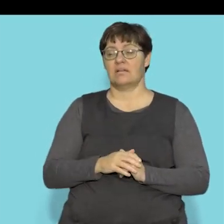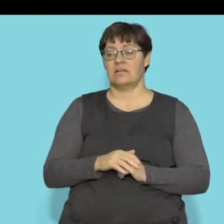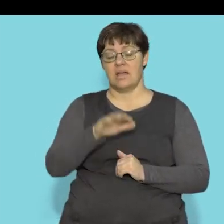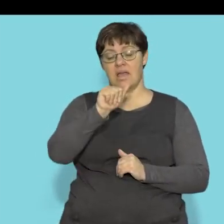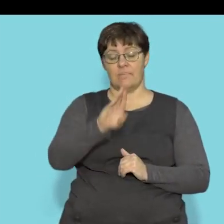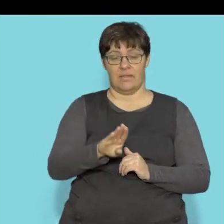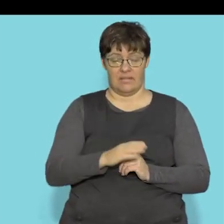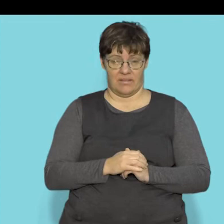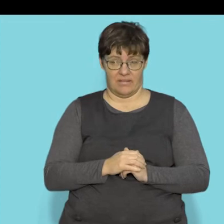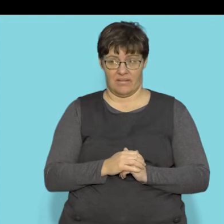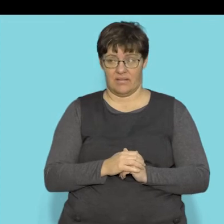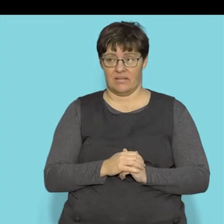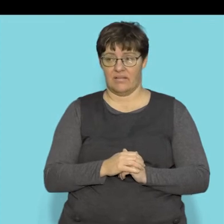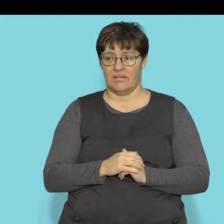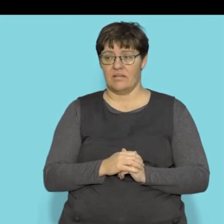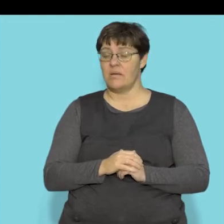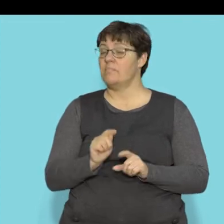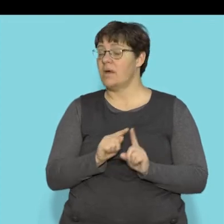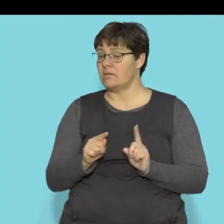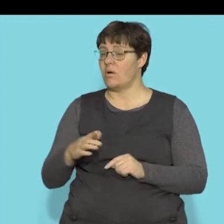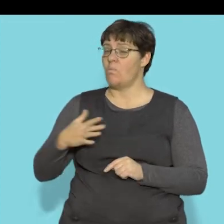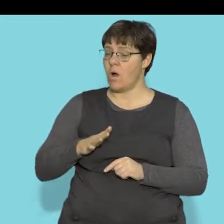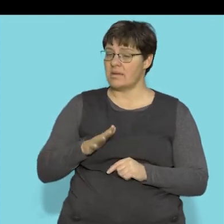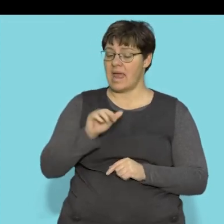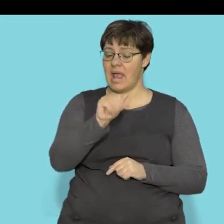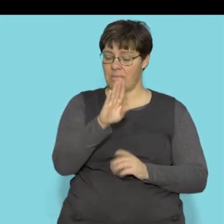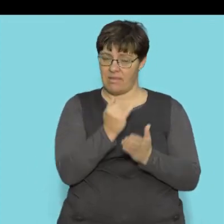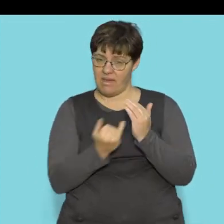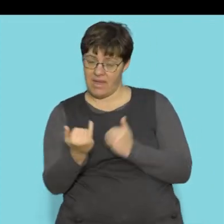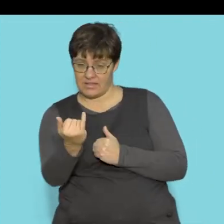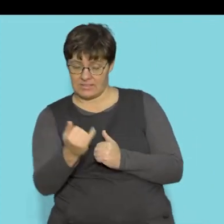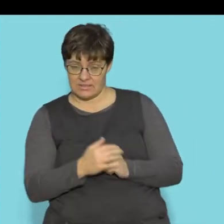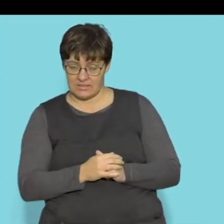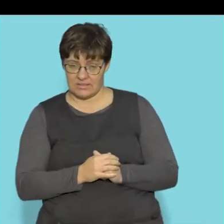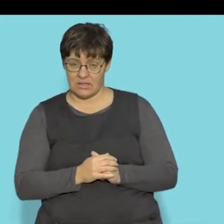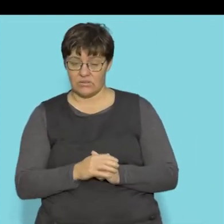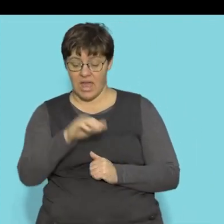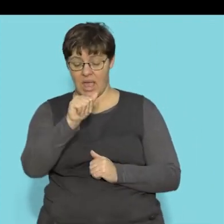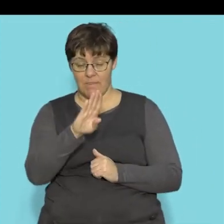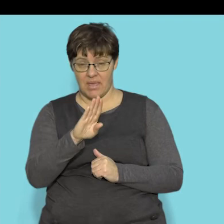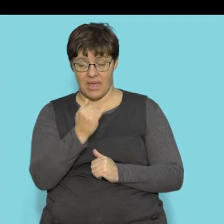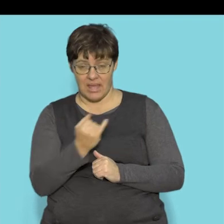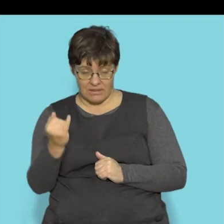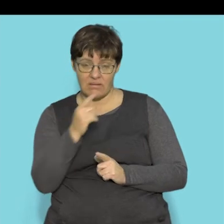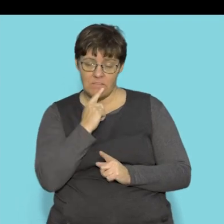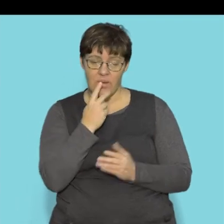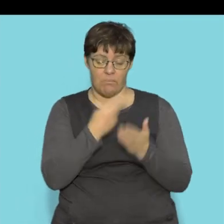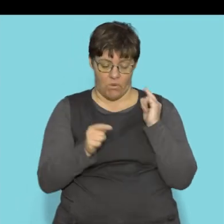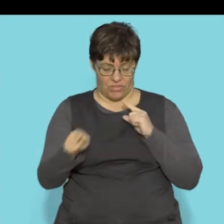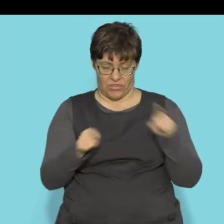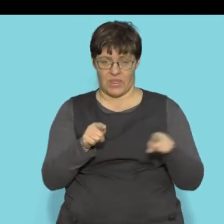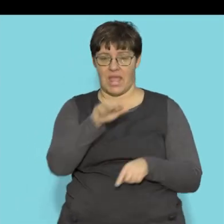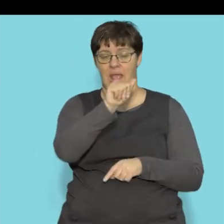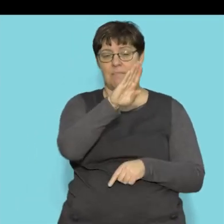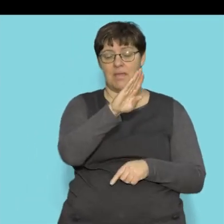is AB. But I want to isolate AB. So in order to isolate AB, I'm going to multiply both sides